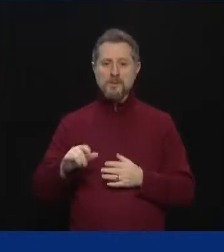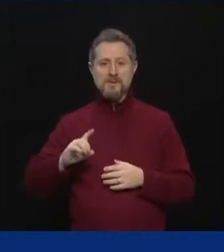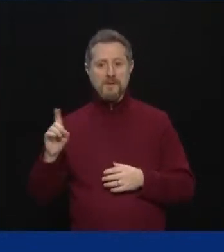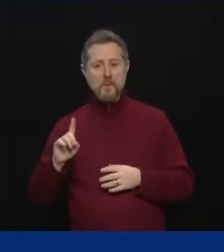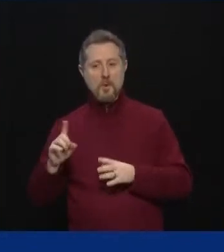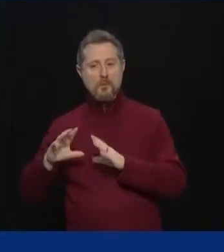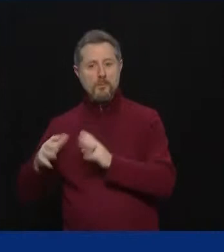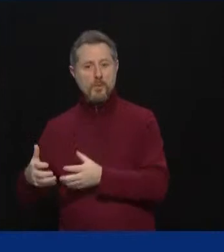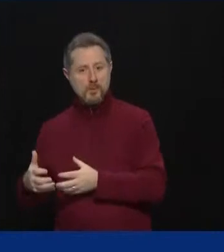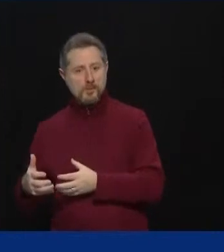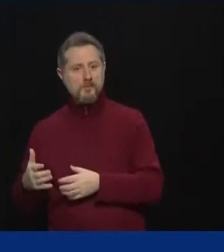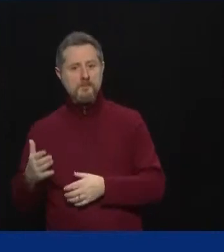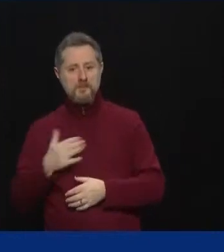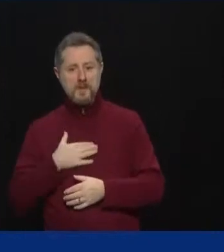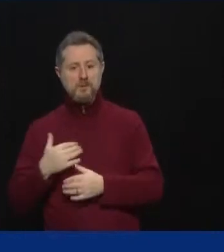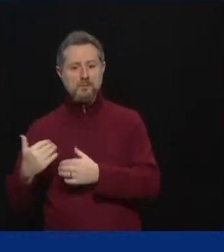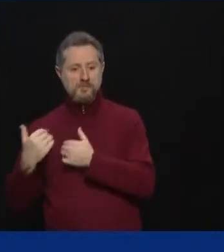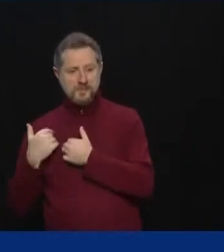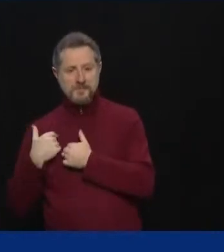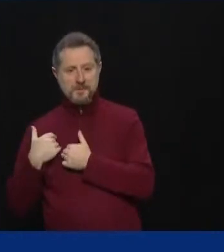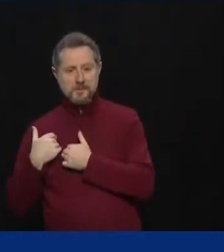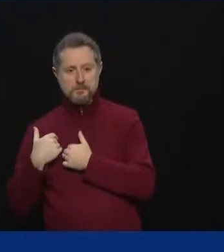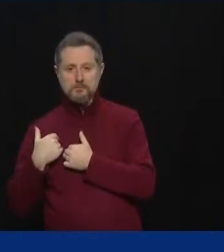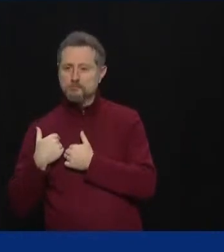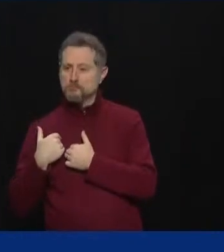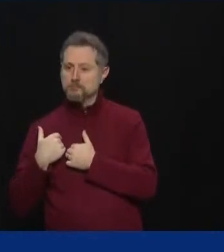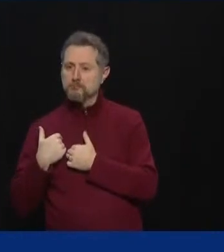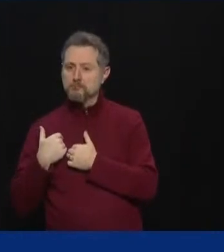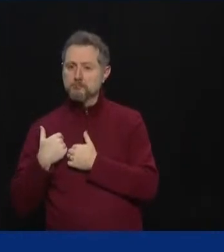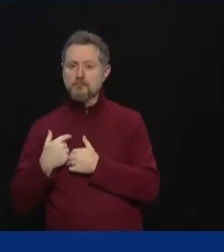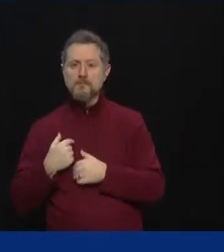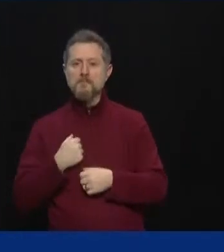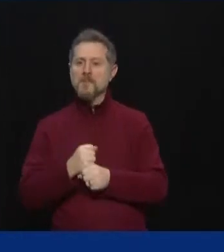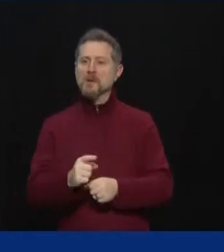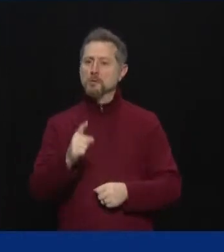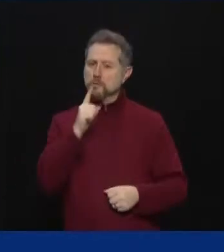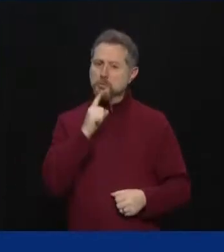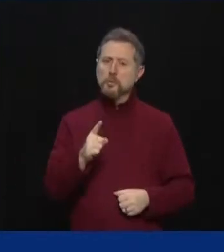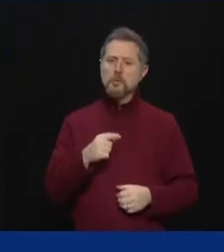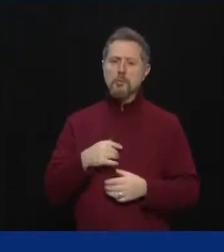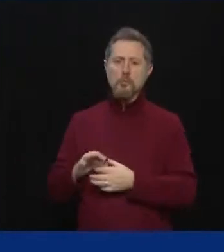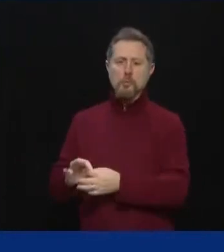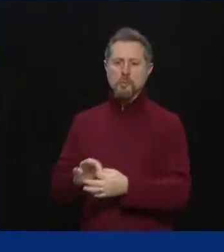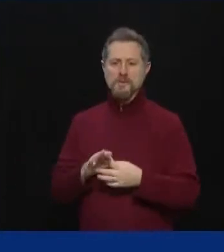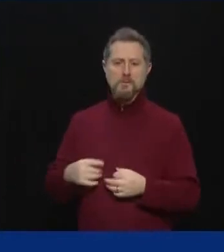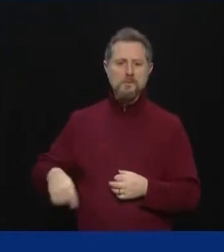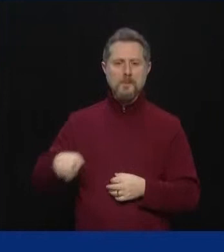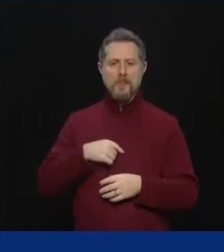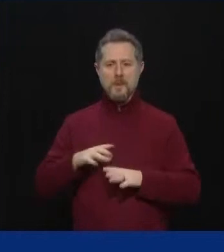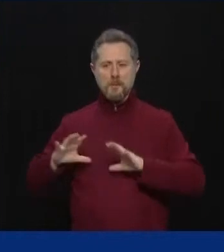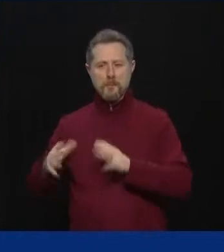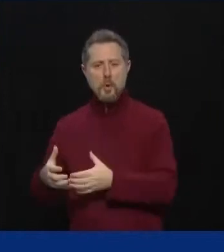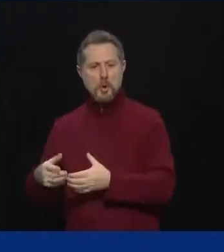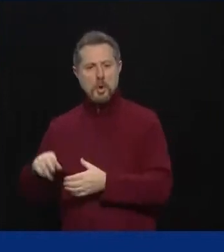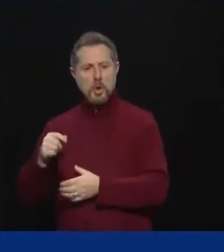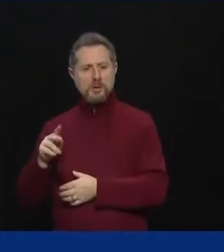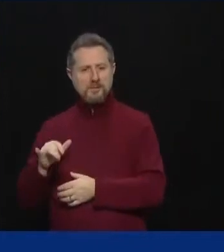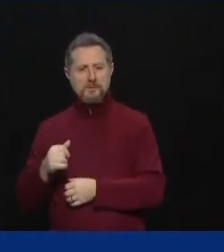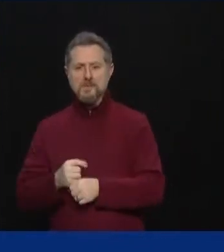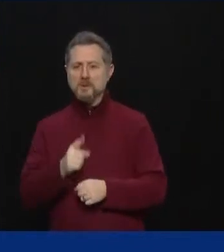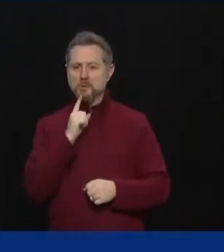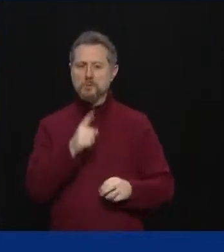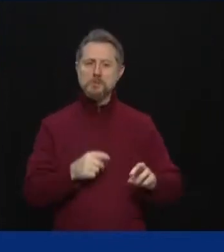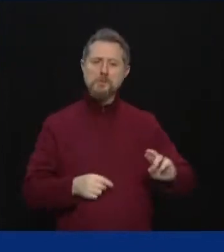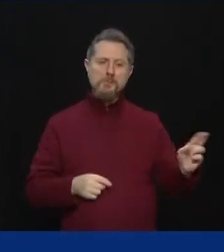is also on my shoulders to pull it together and have unity in our party, because we have to make sure that the Republicans do not